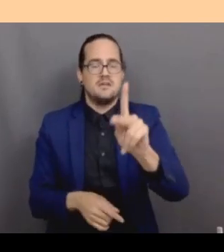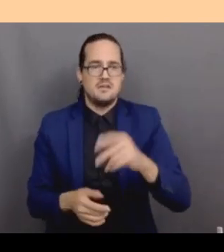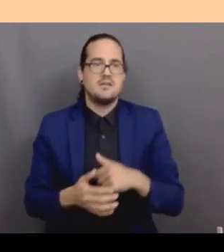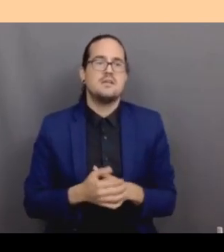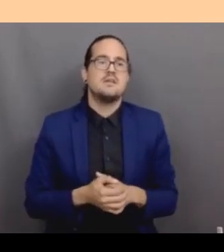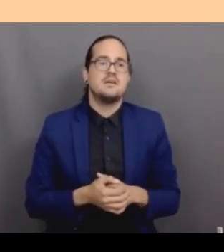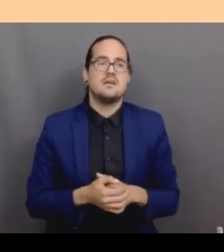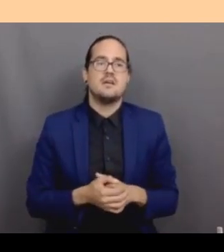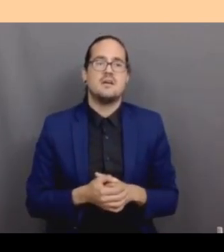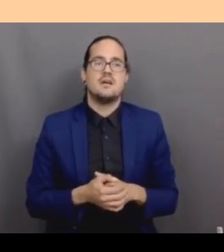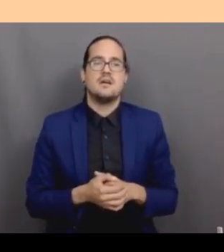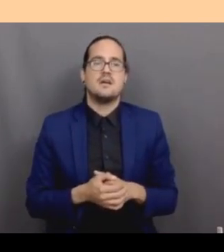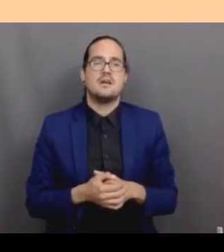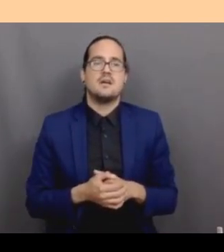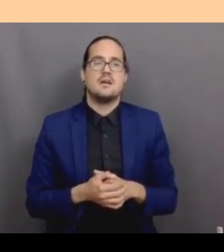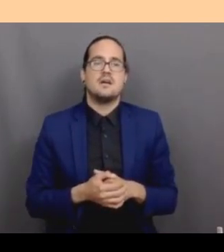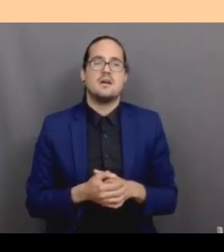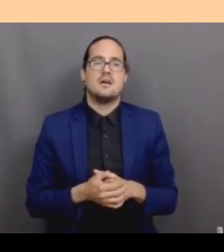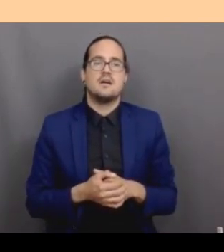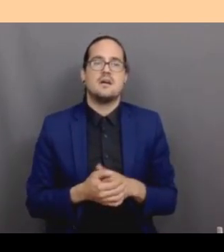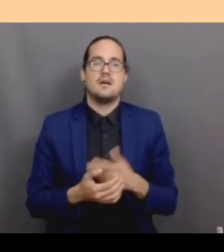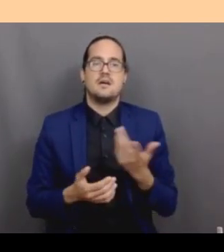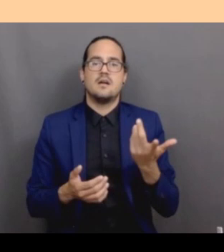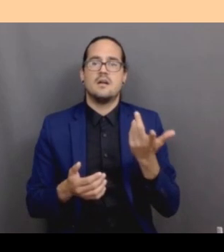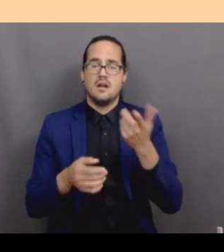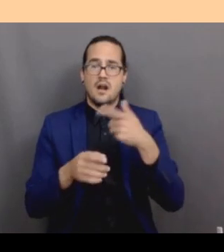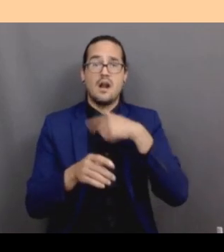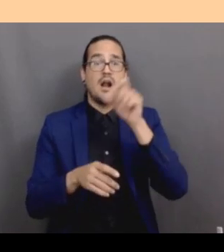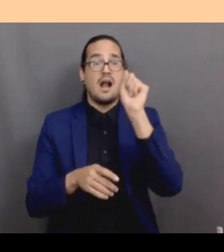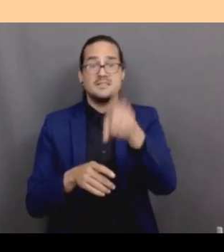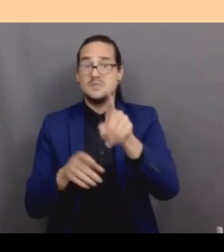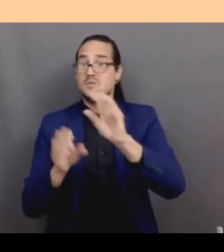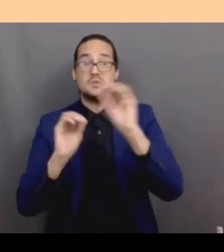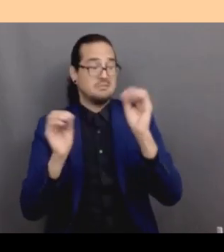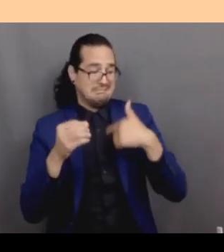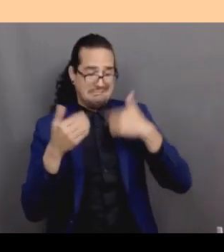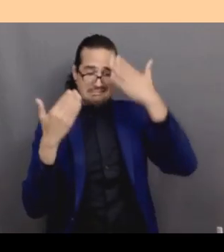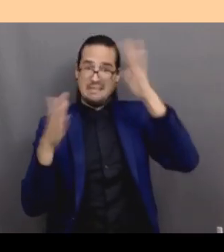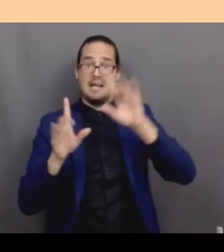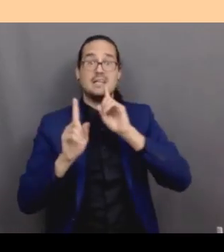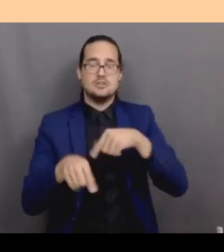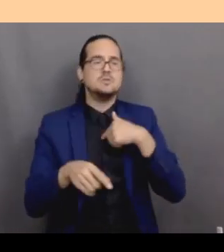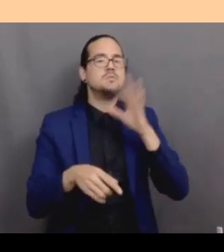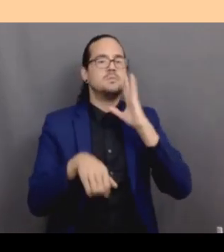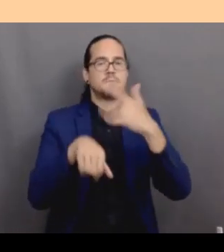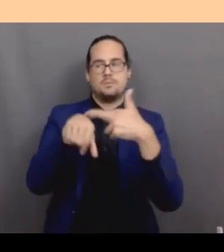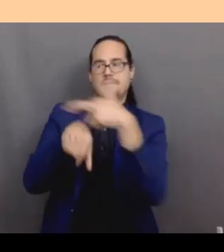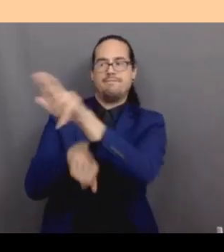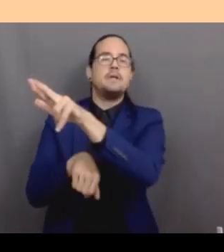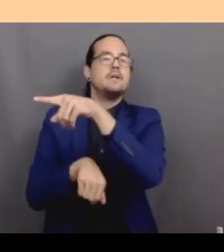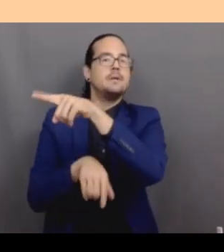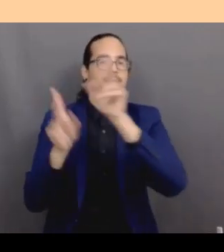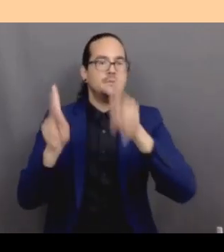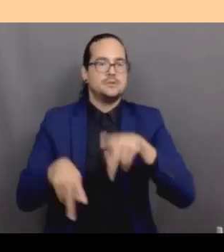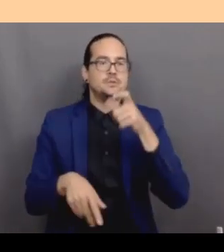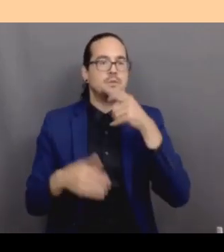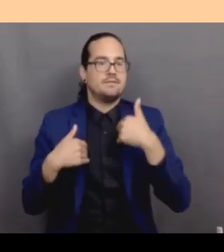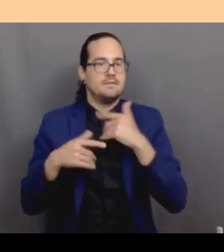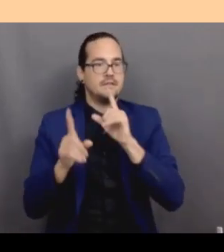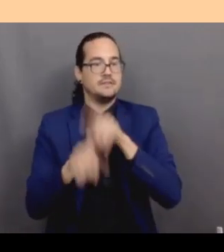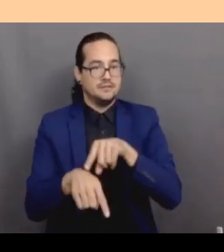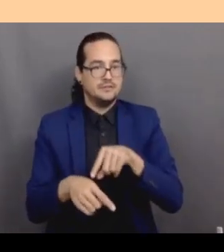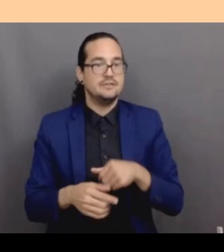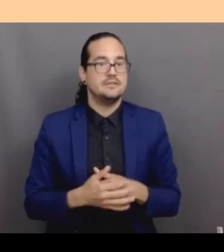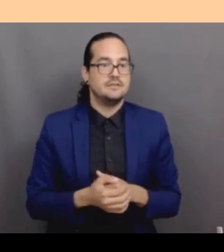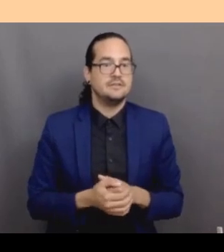place for your resource needs. That's excellent. And those services by phone are available in English and Spanish, correct? Yes,